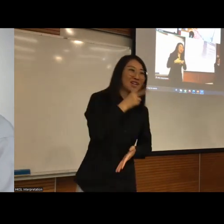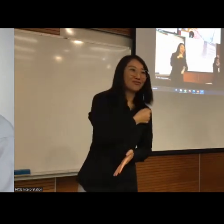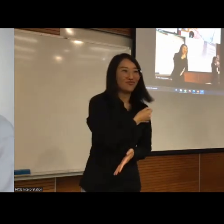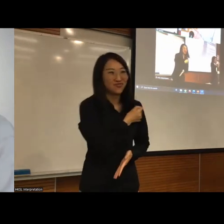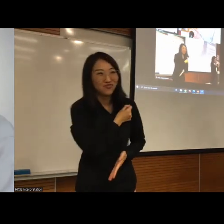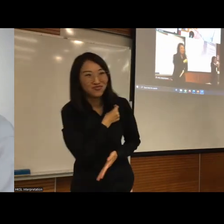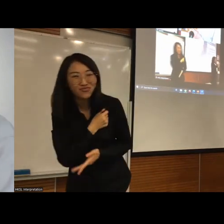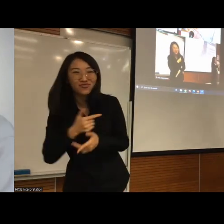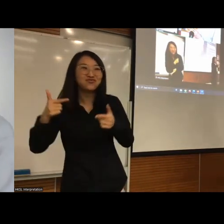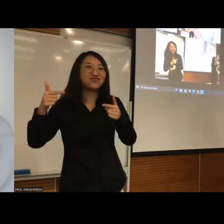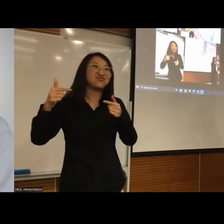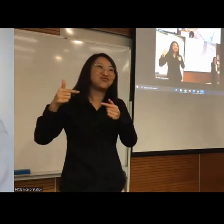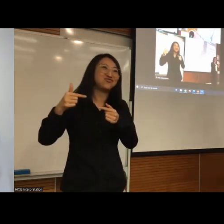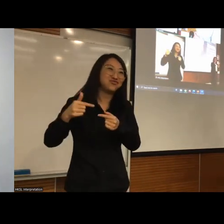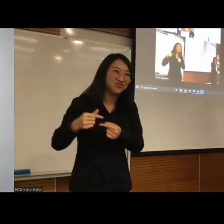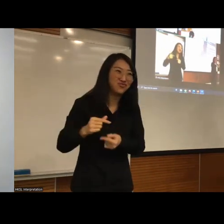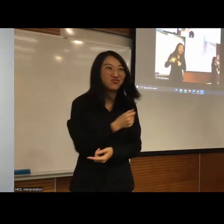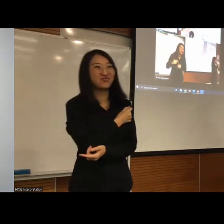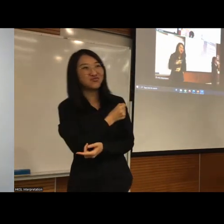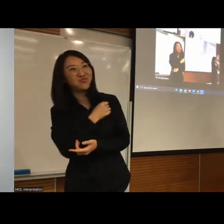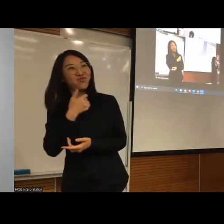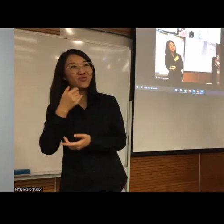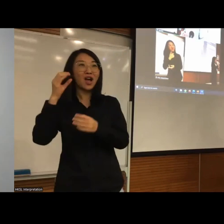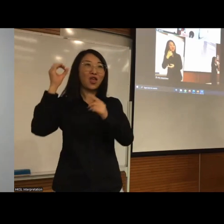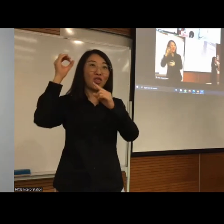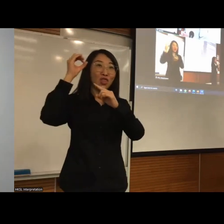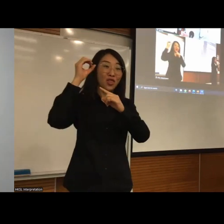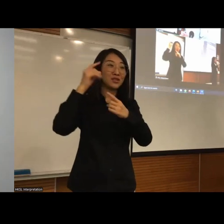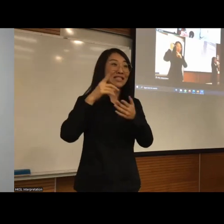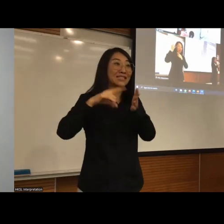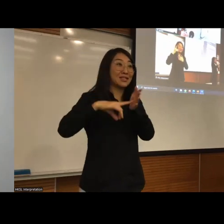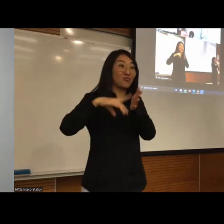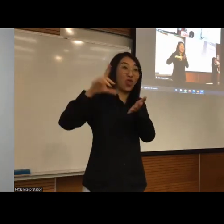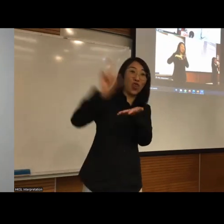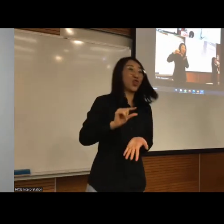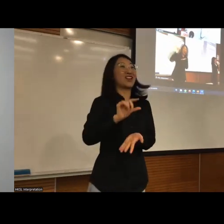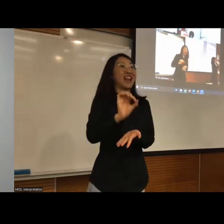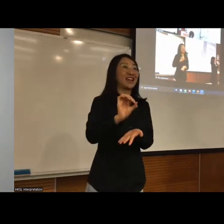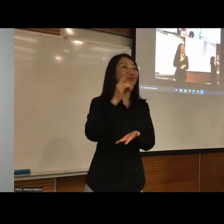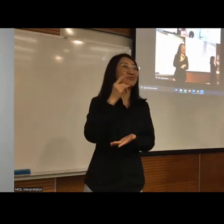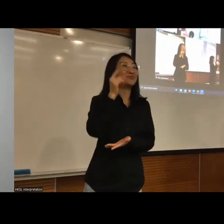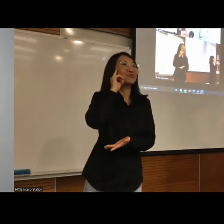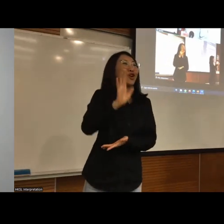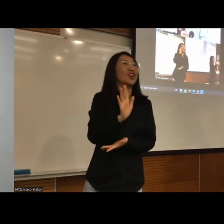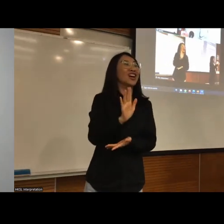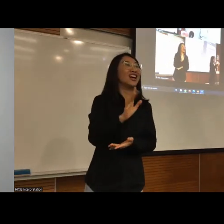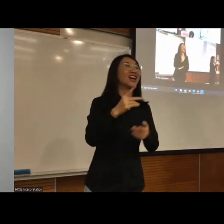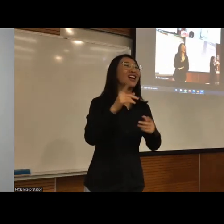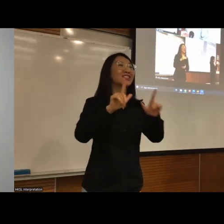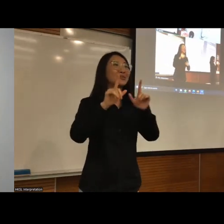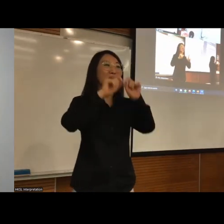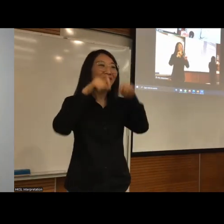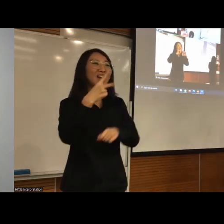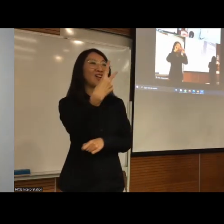up in pure fatigue after today's session, we will only allow 2 questions. So in order to be fair to